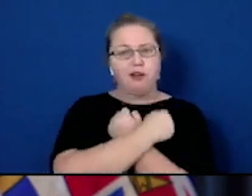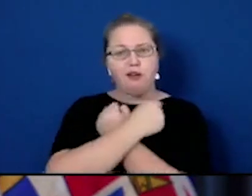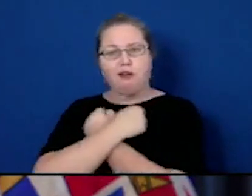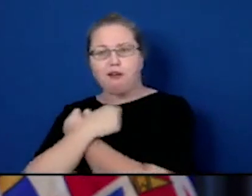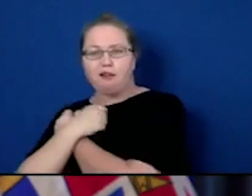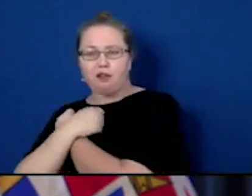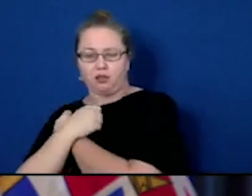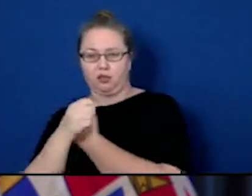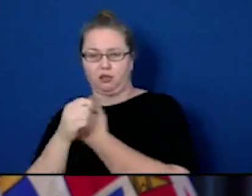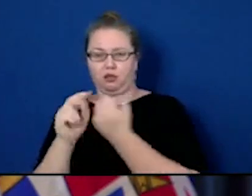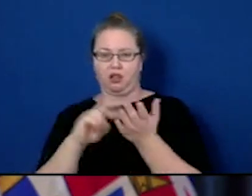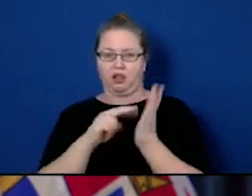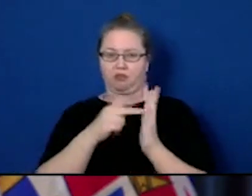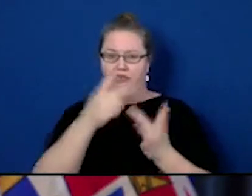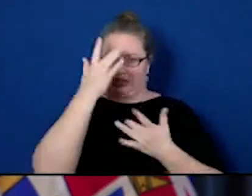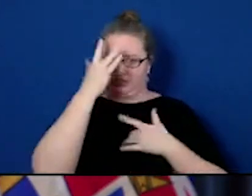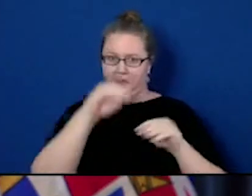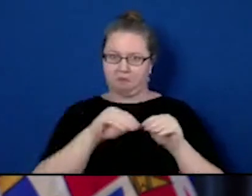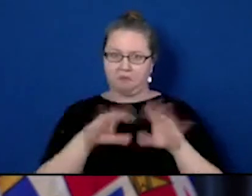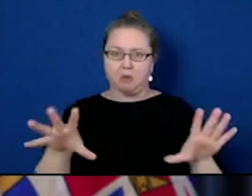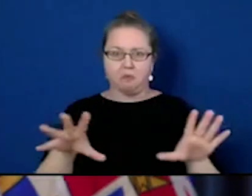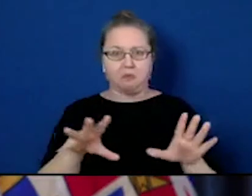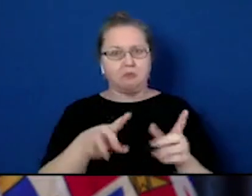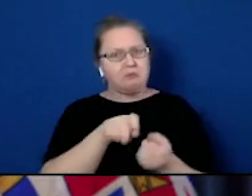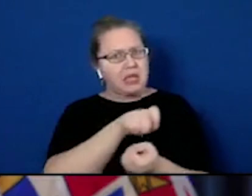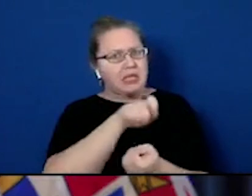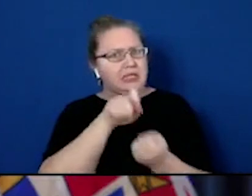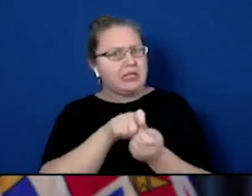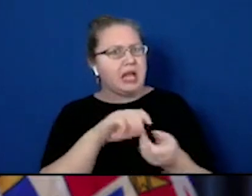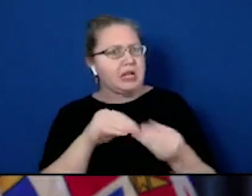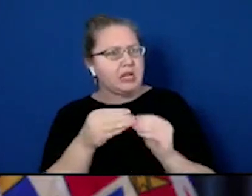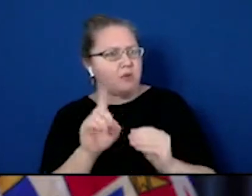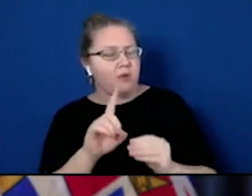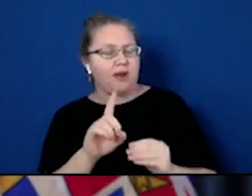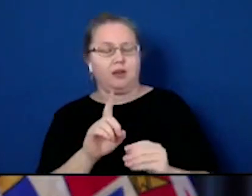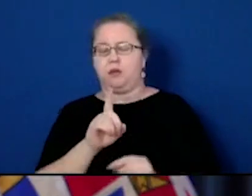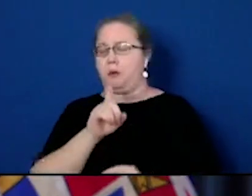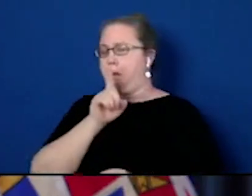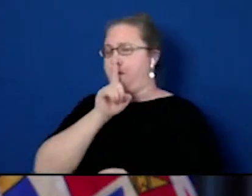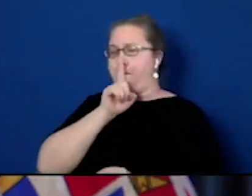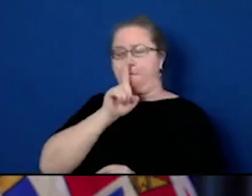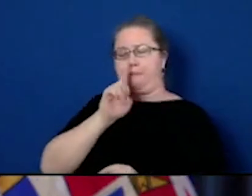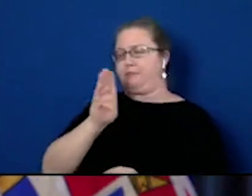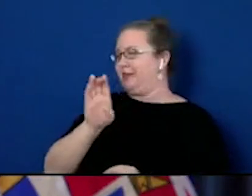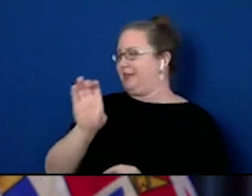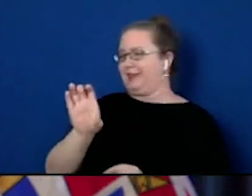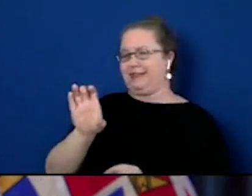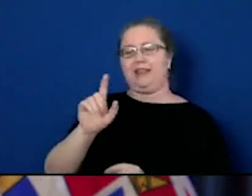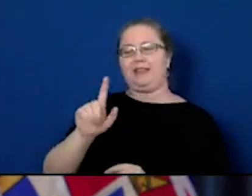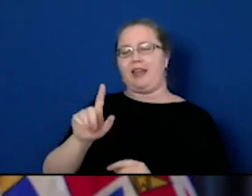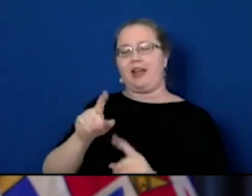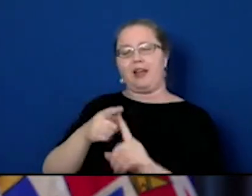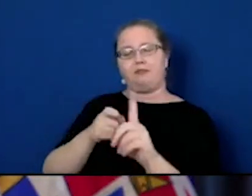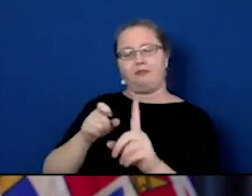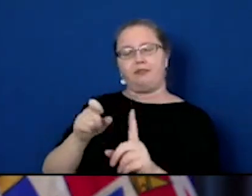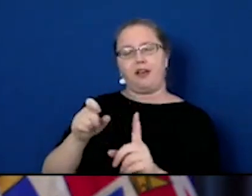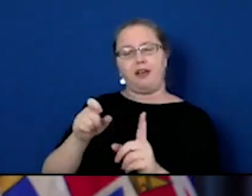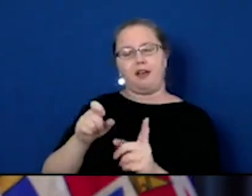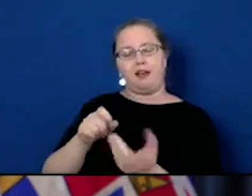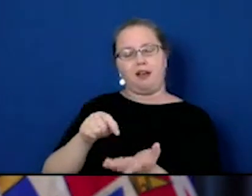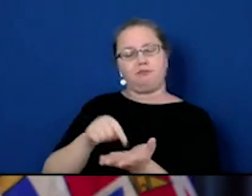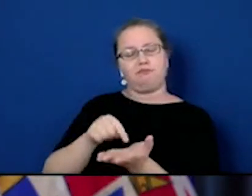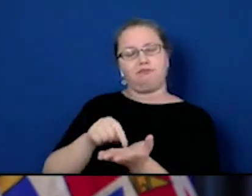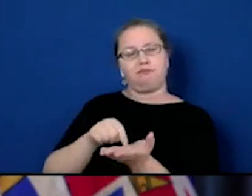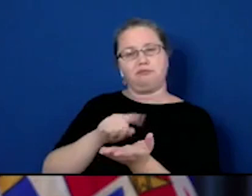were affected by the virus as a result? Yeah, so that wasn't in BC. That's a report that's been in the media. That was not in the media, in